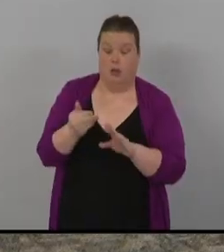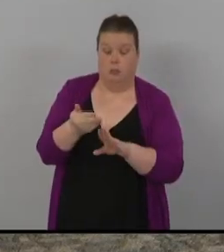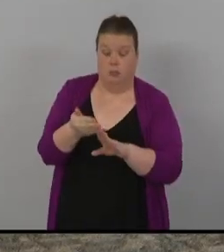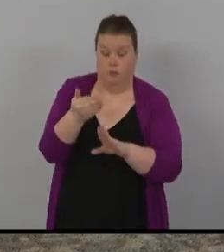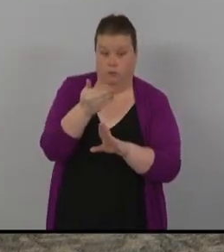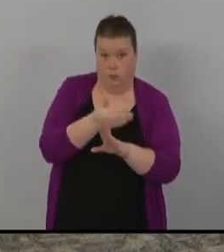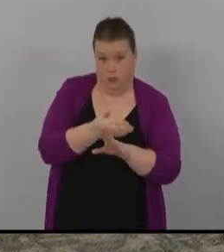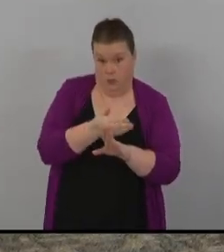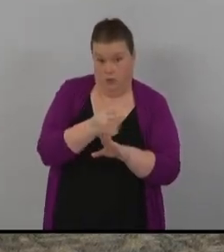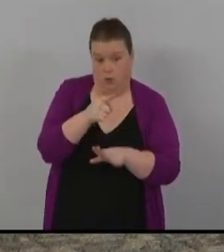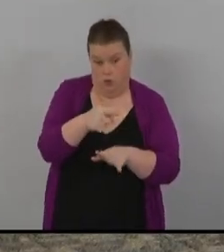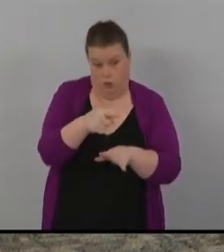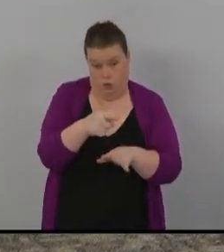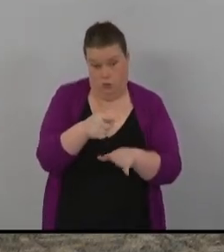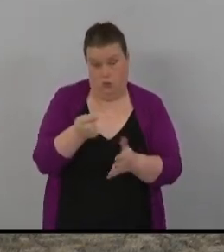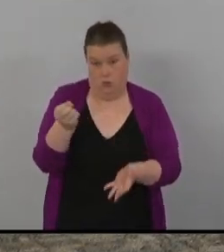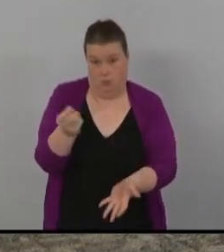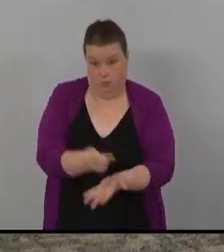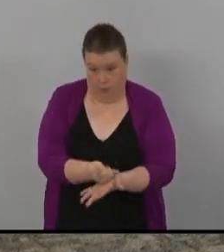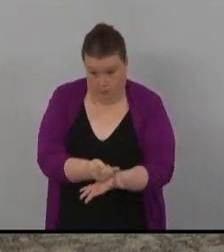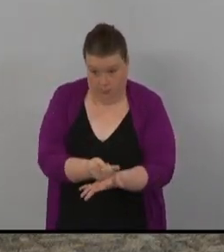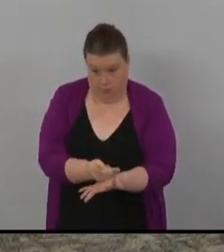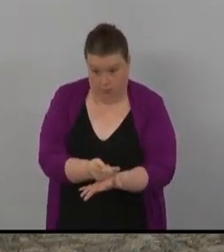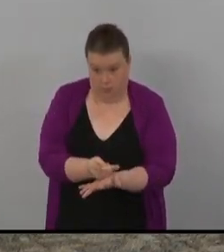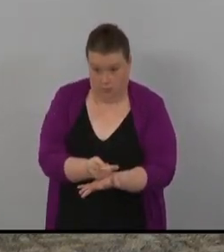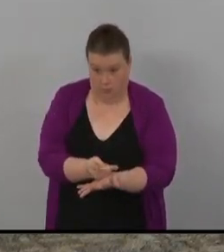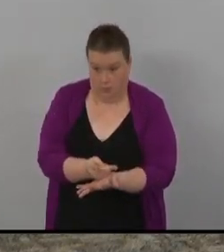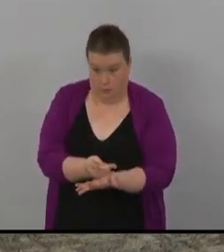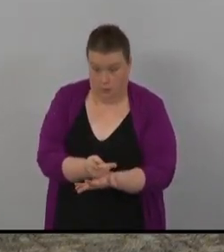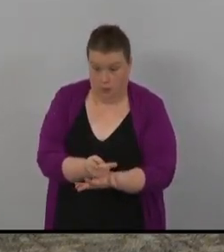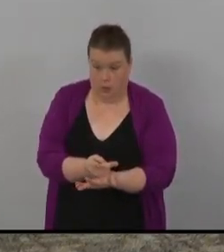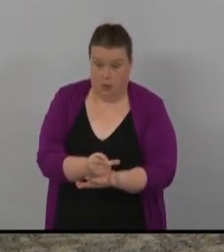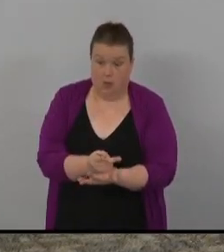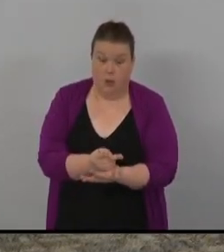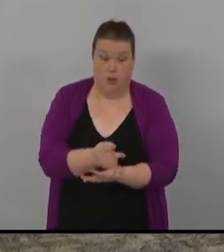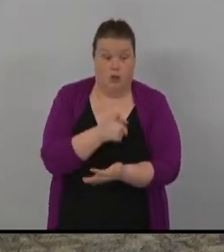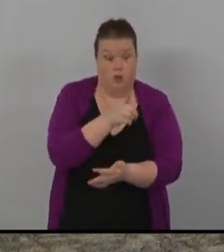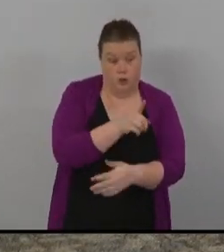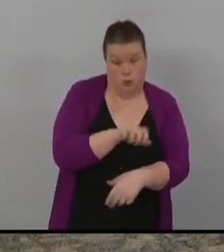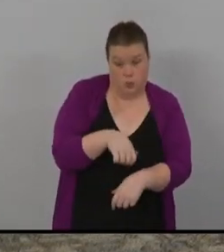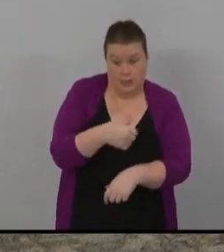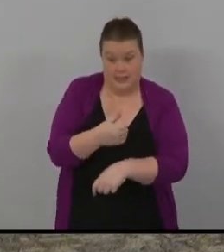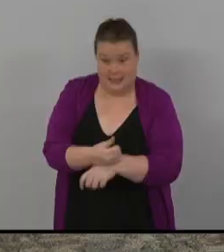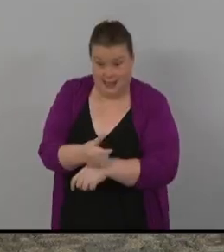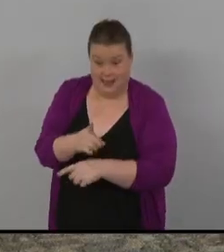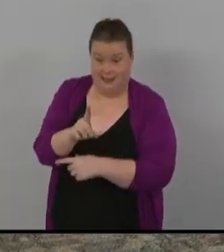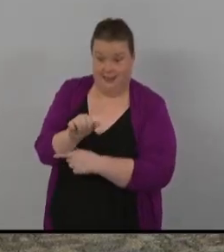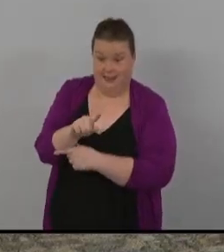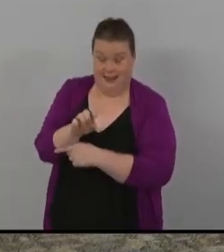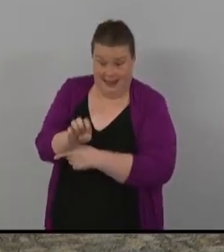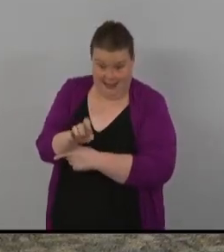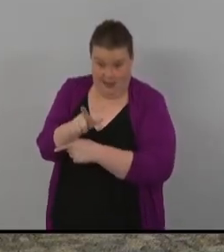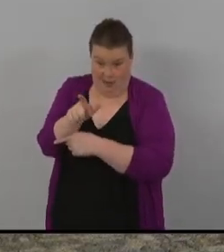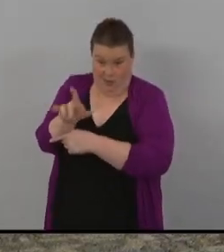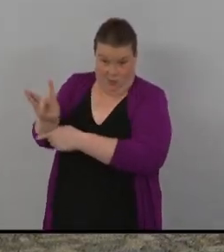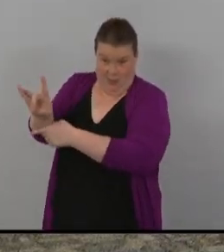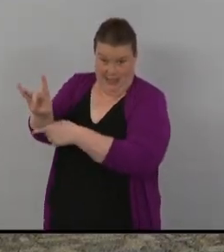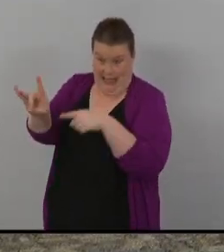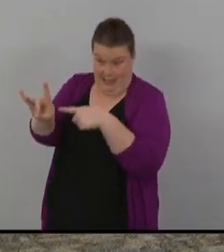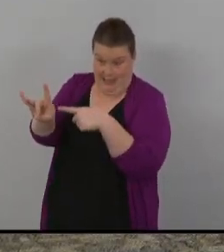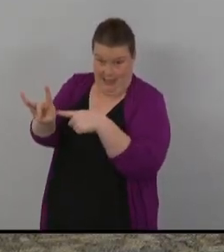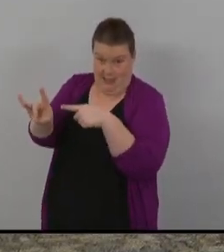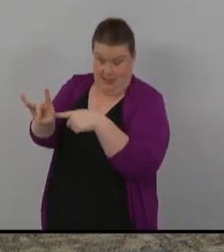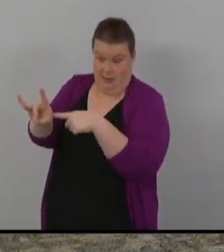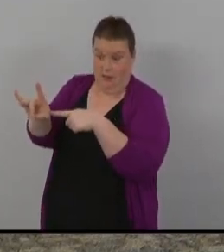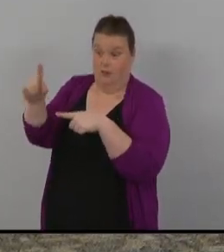you set the date for that, for the 28th to adopt those two things, we will have to advertise in the paper.